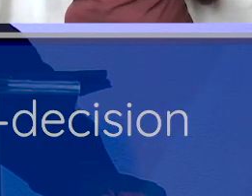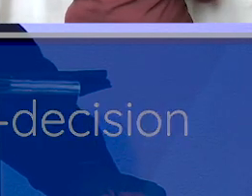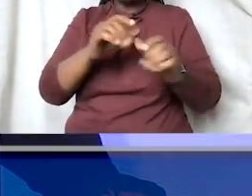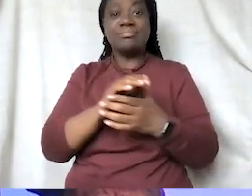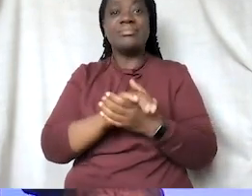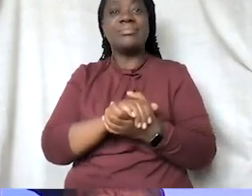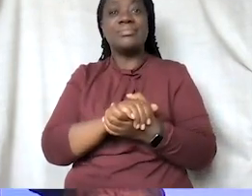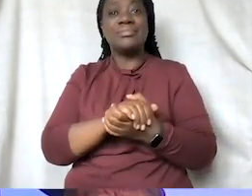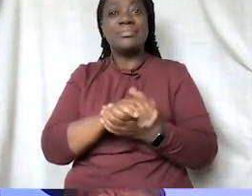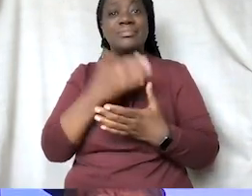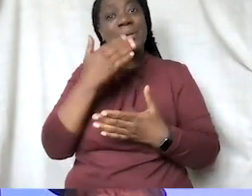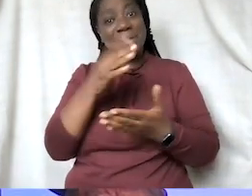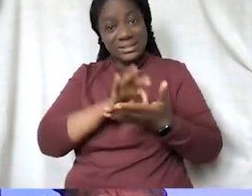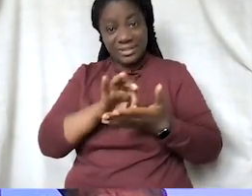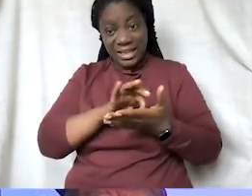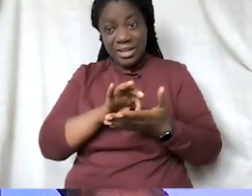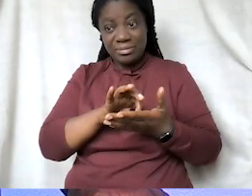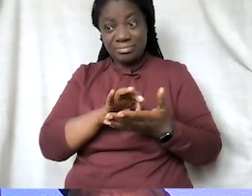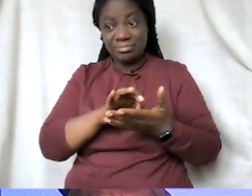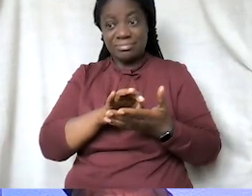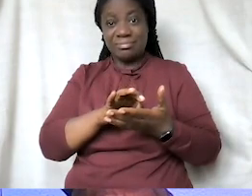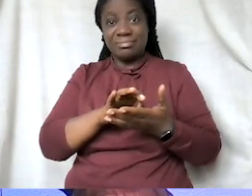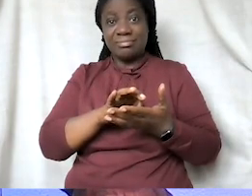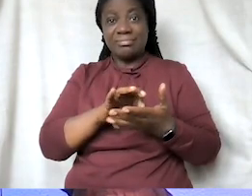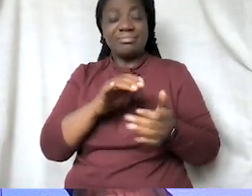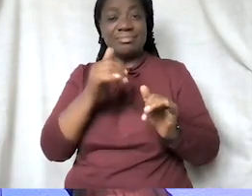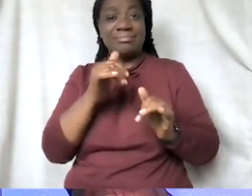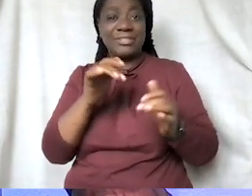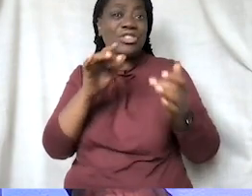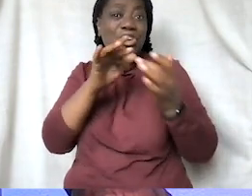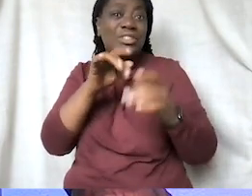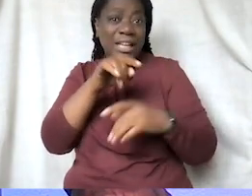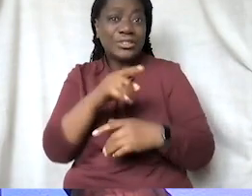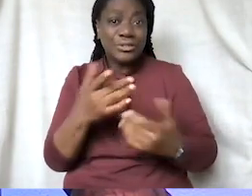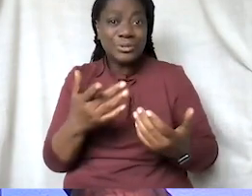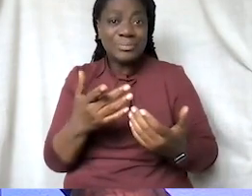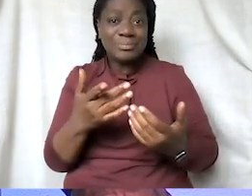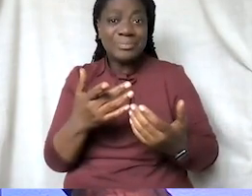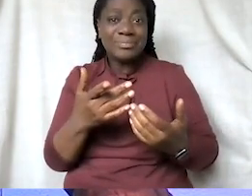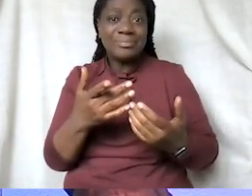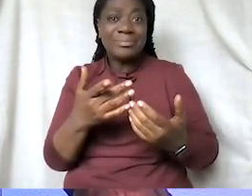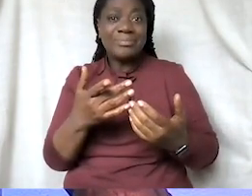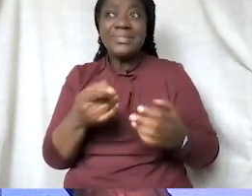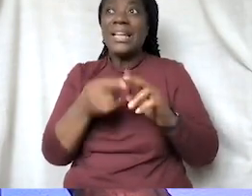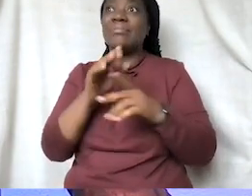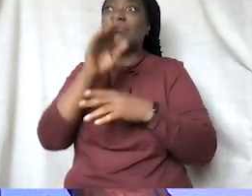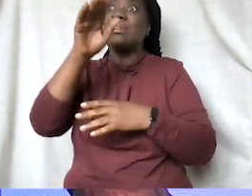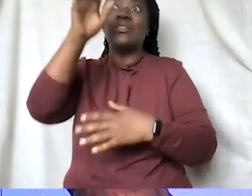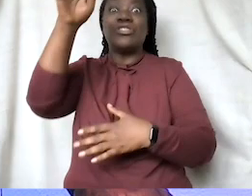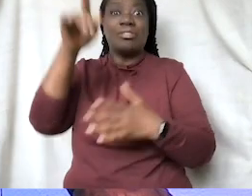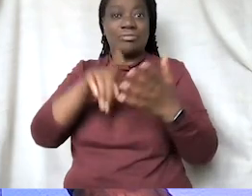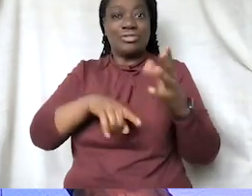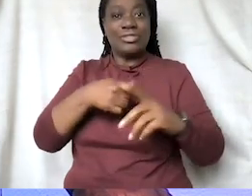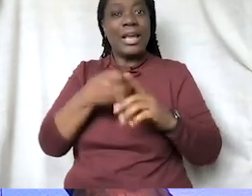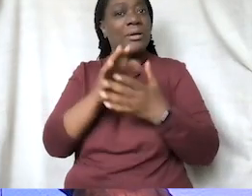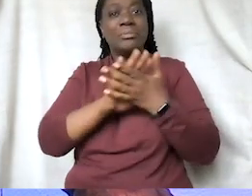so that we can know who you are. And in case you may be out of the United Kingdom, outside the United Kingdom, you can still fill up that